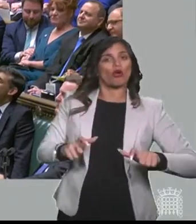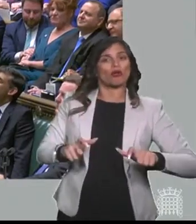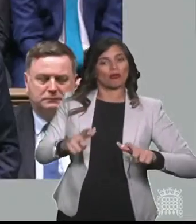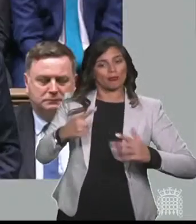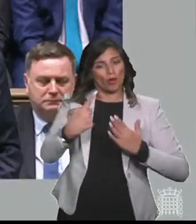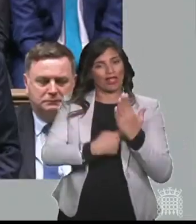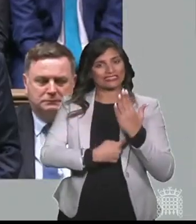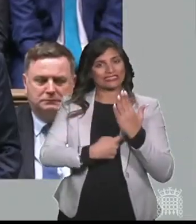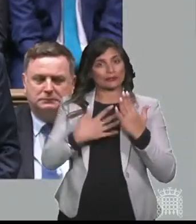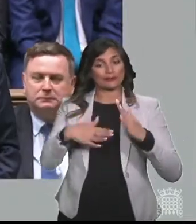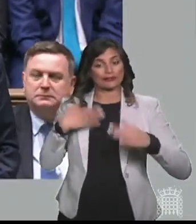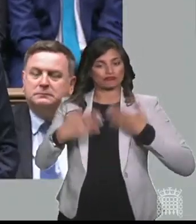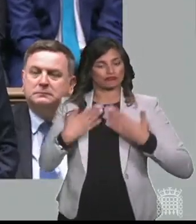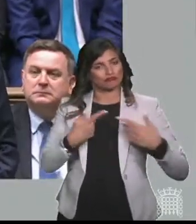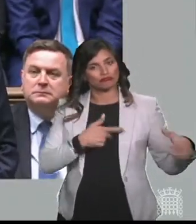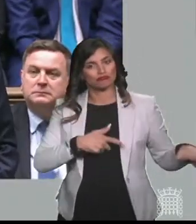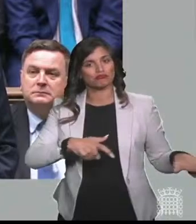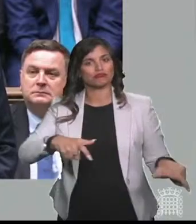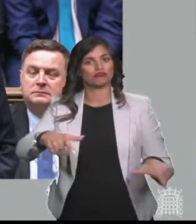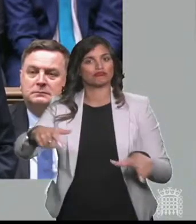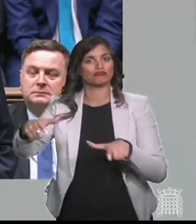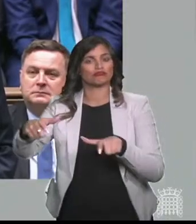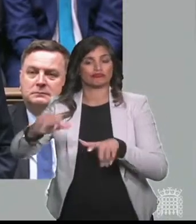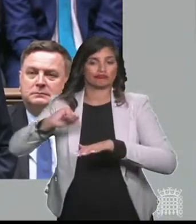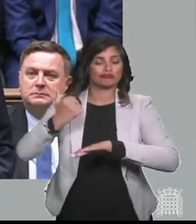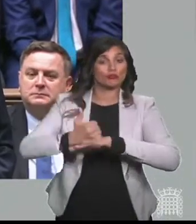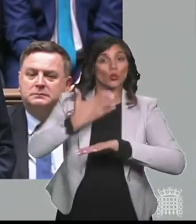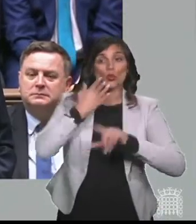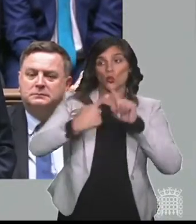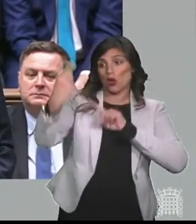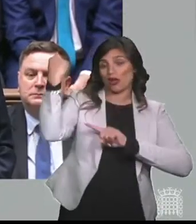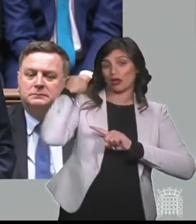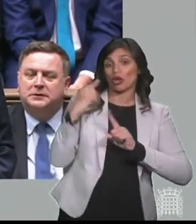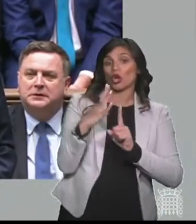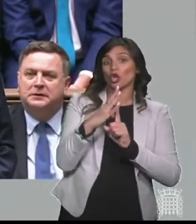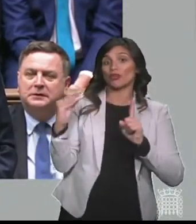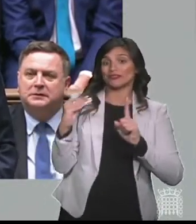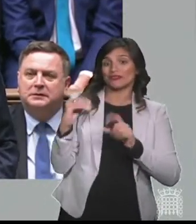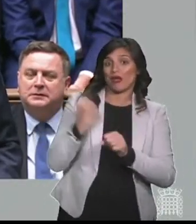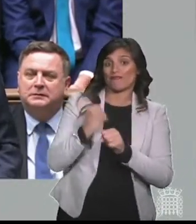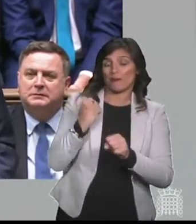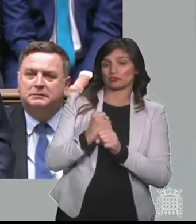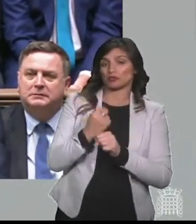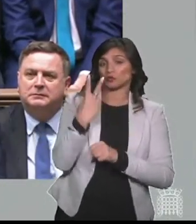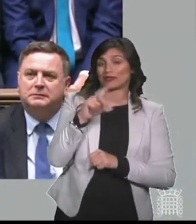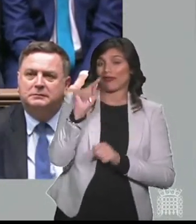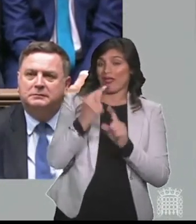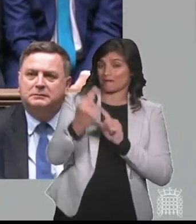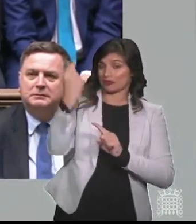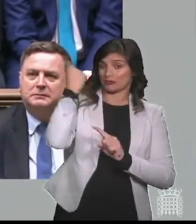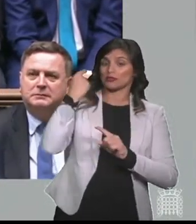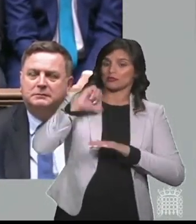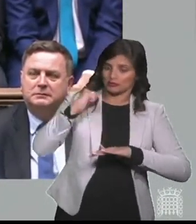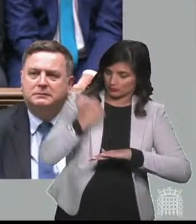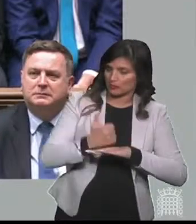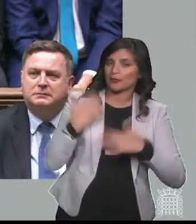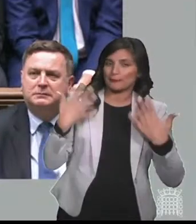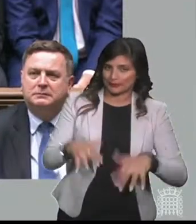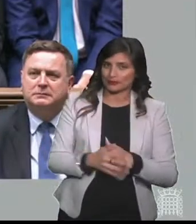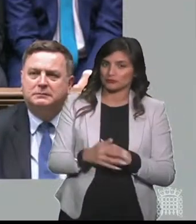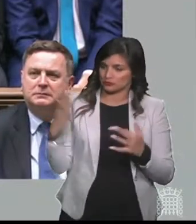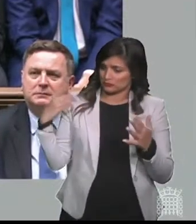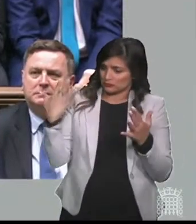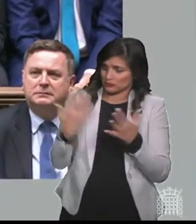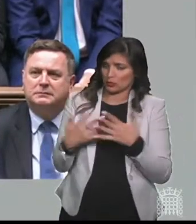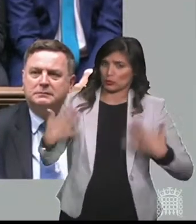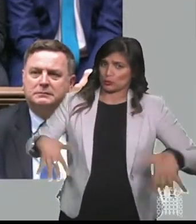poverty since it was instituted by a Conservative government in 2011. It's been a lifeline for many during a period of